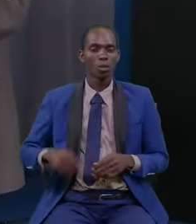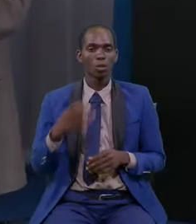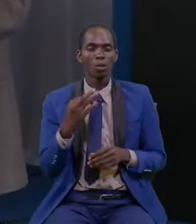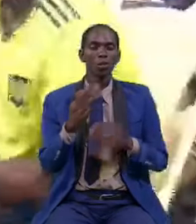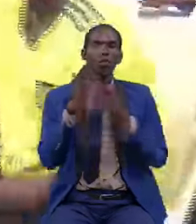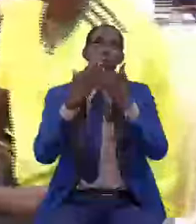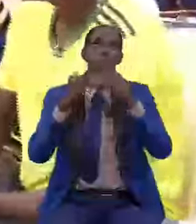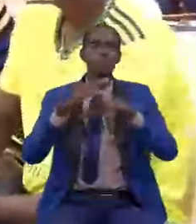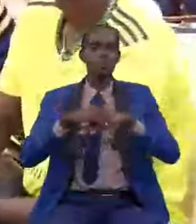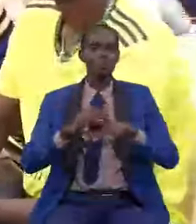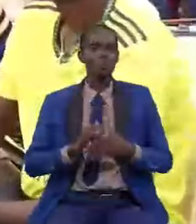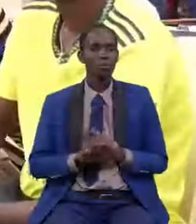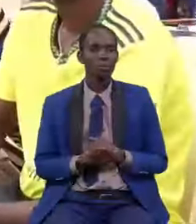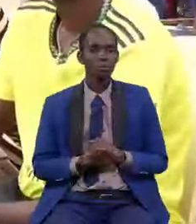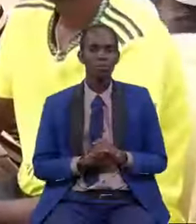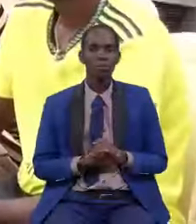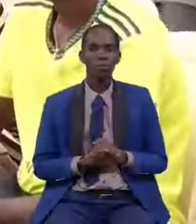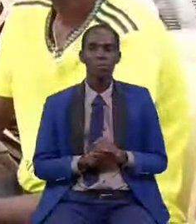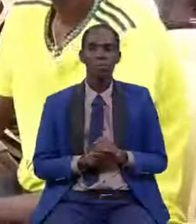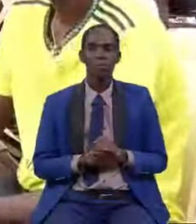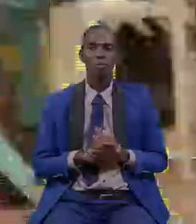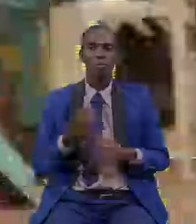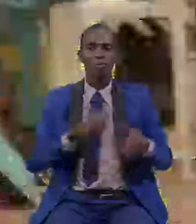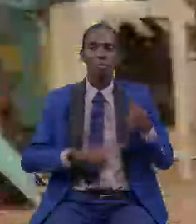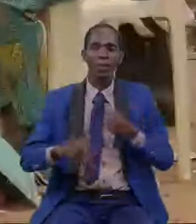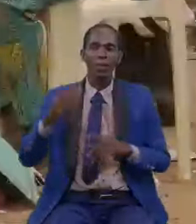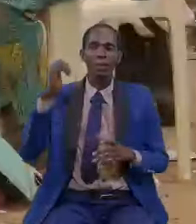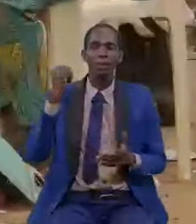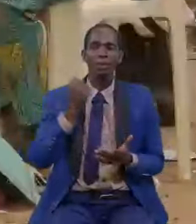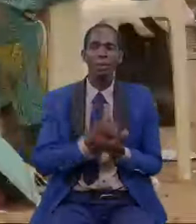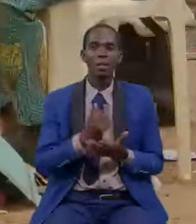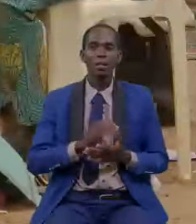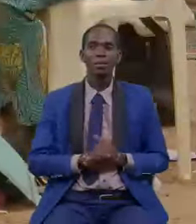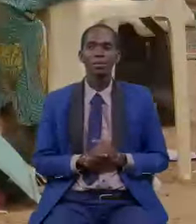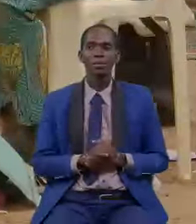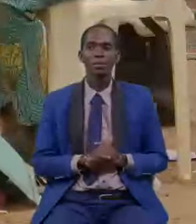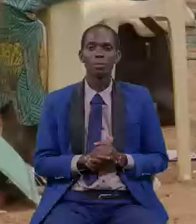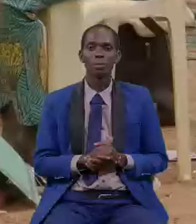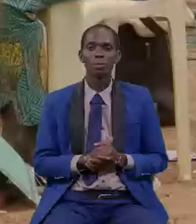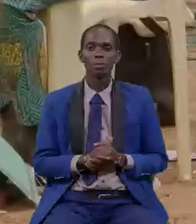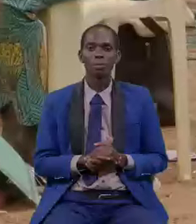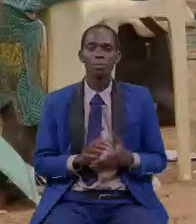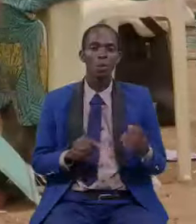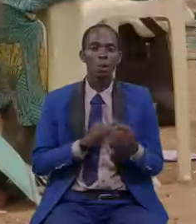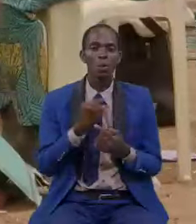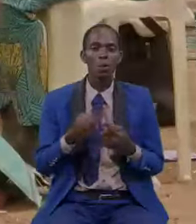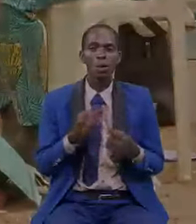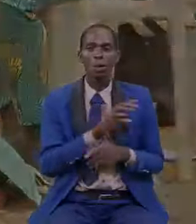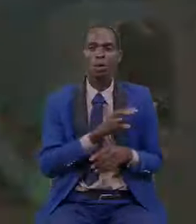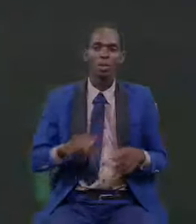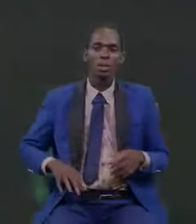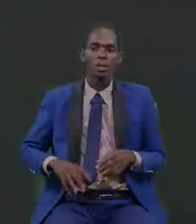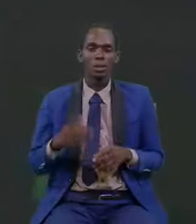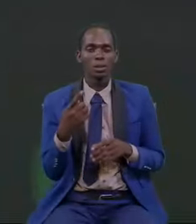hosts. I didn't hear your amen there. When Christ, the desire of